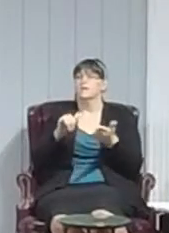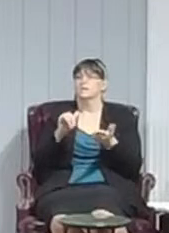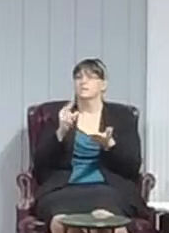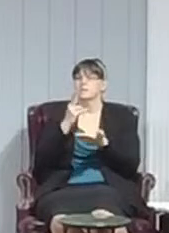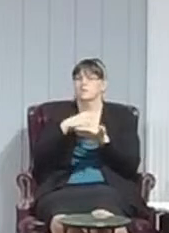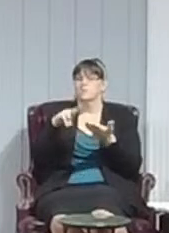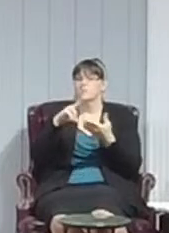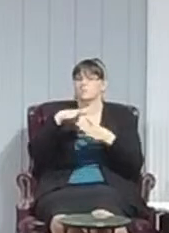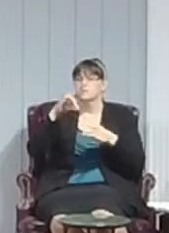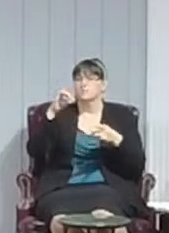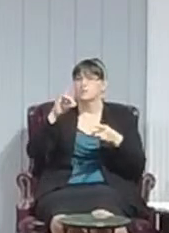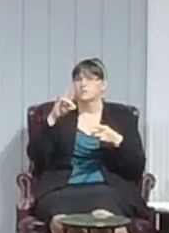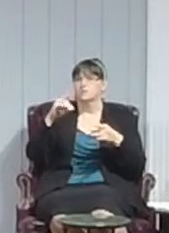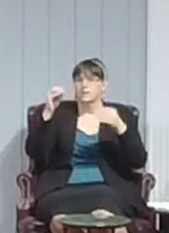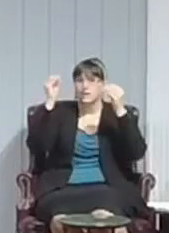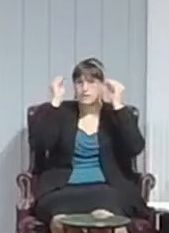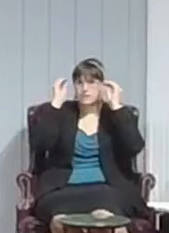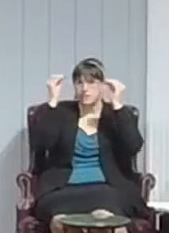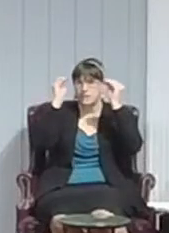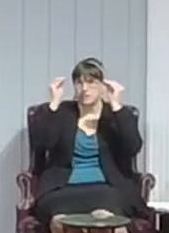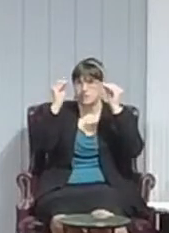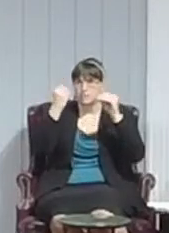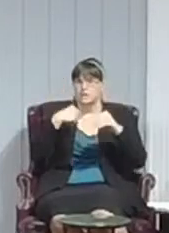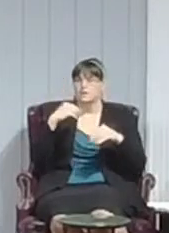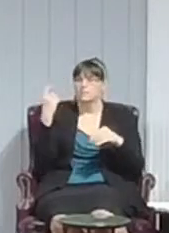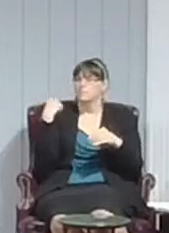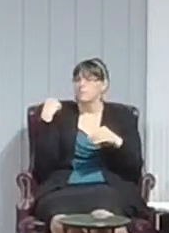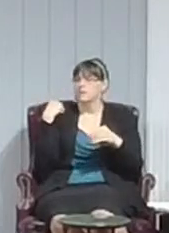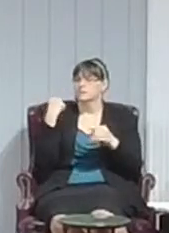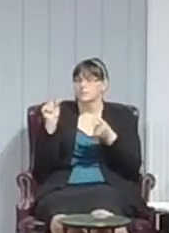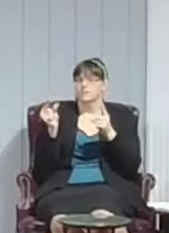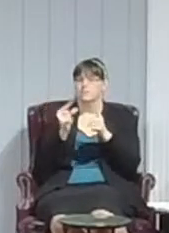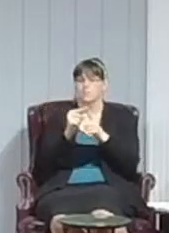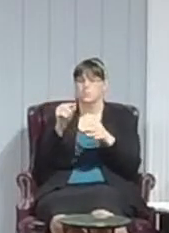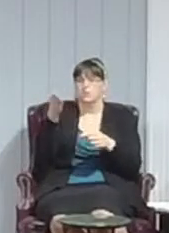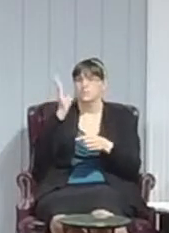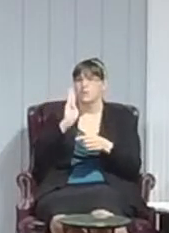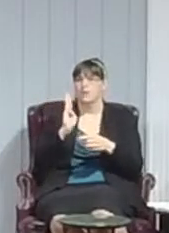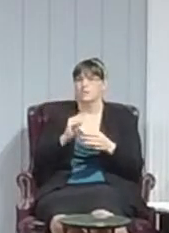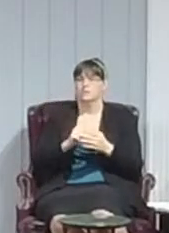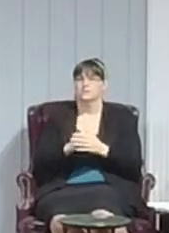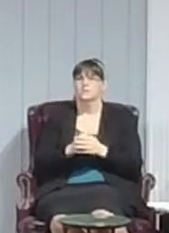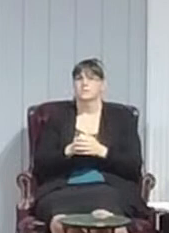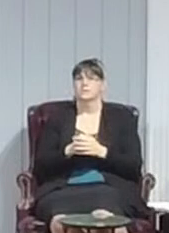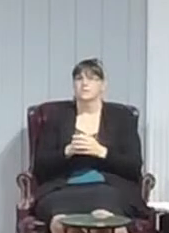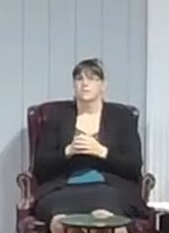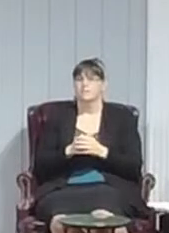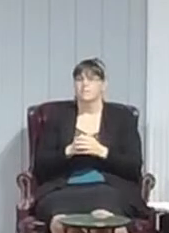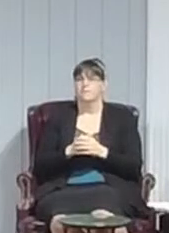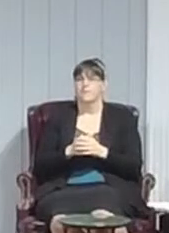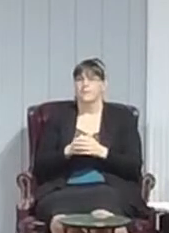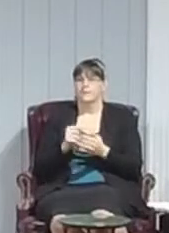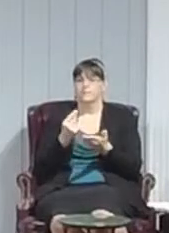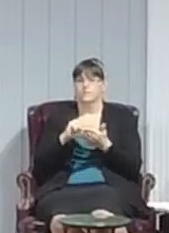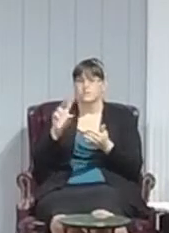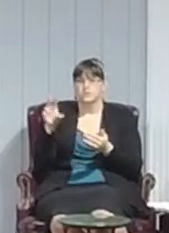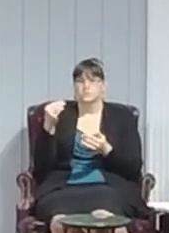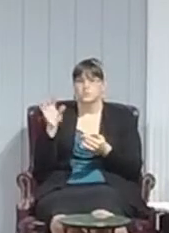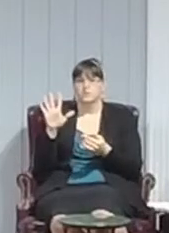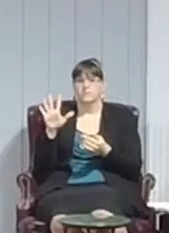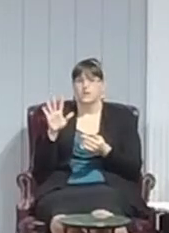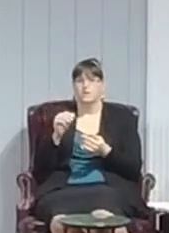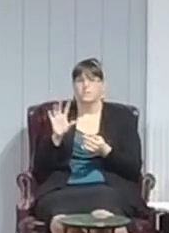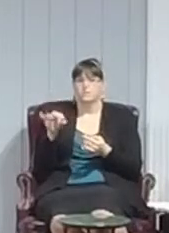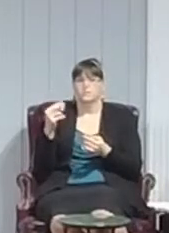teaches us and reminds us of the Word of God. Teaches us the Word of God and reminds us of the things that we've learned. In verses 25